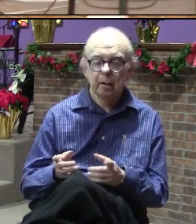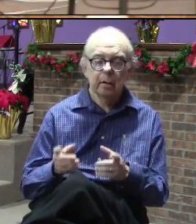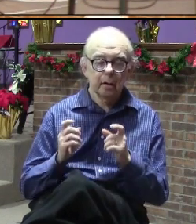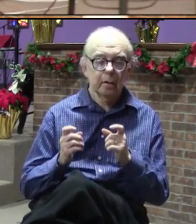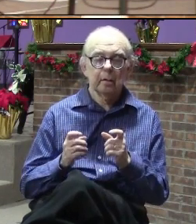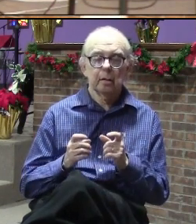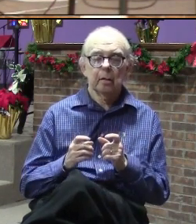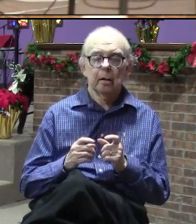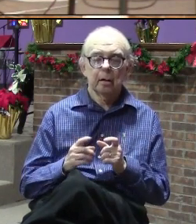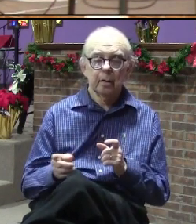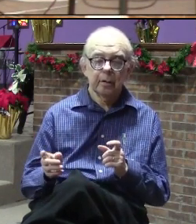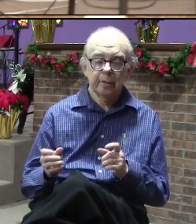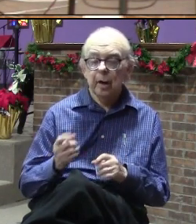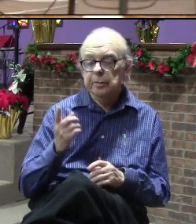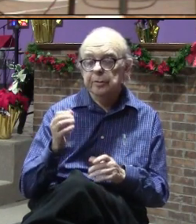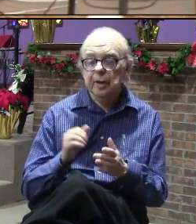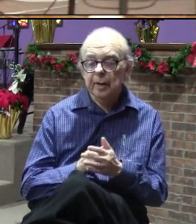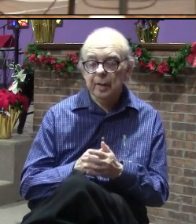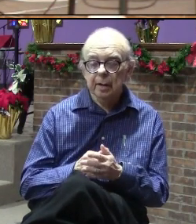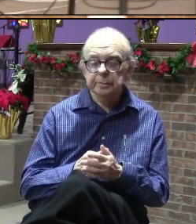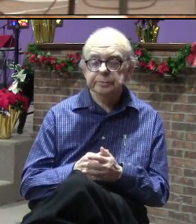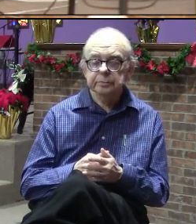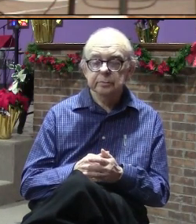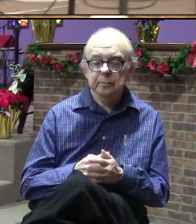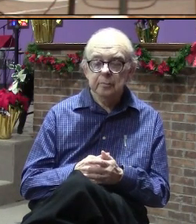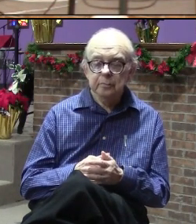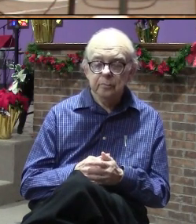sudden they grasp it.